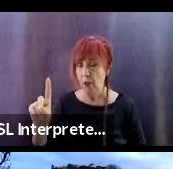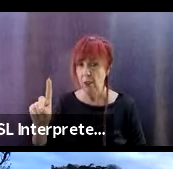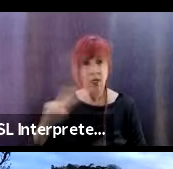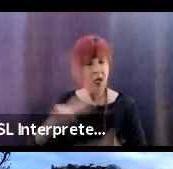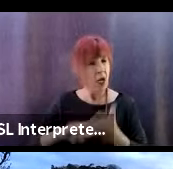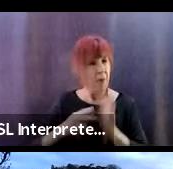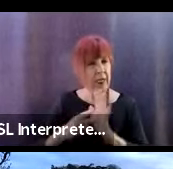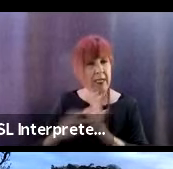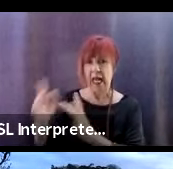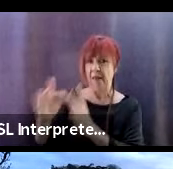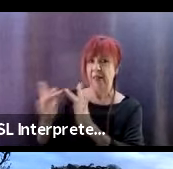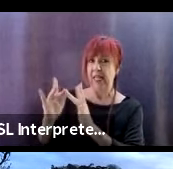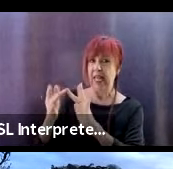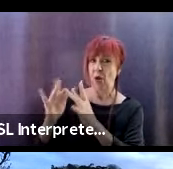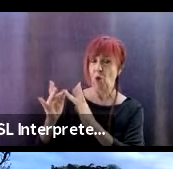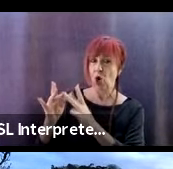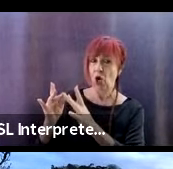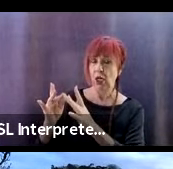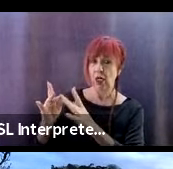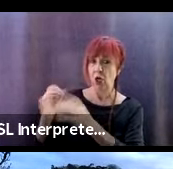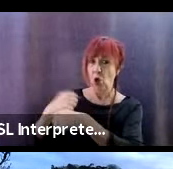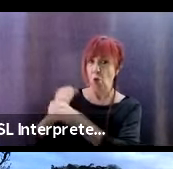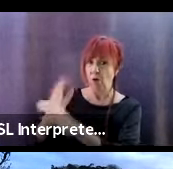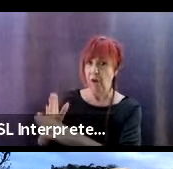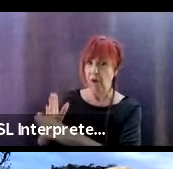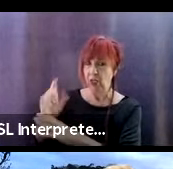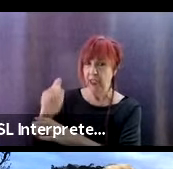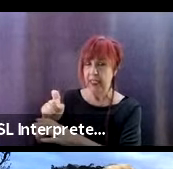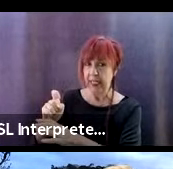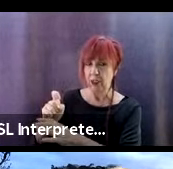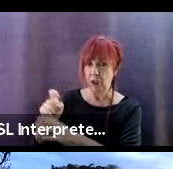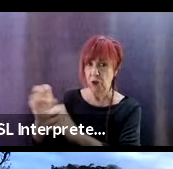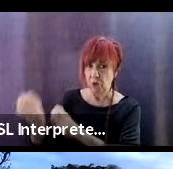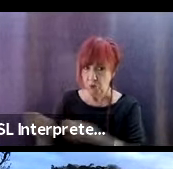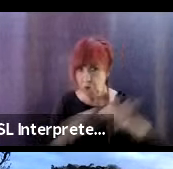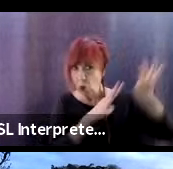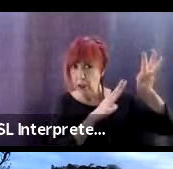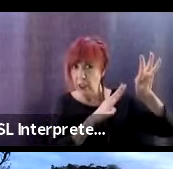on board to get that data, or do you currently have the data right now?